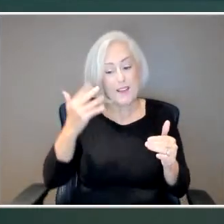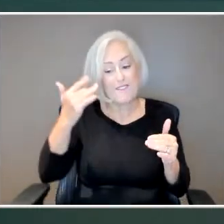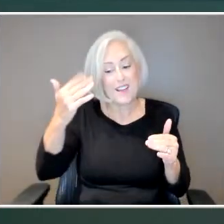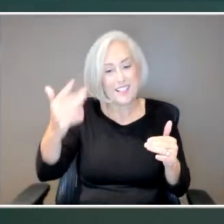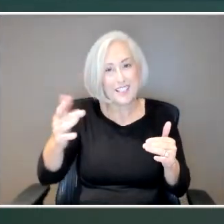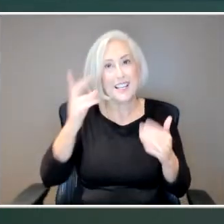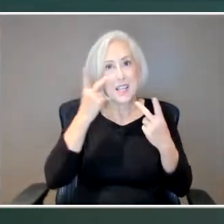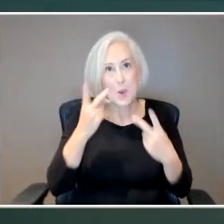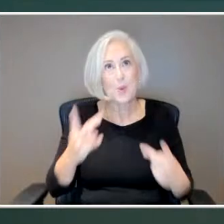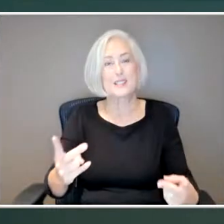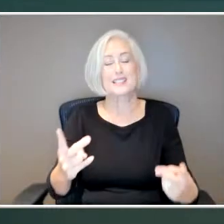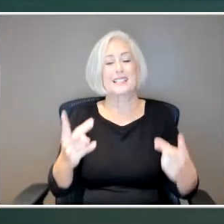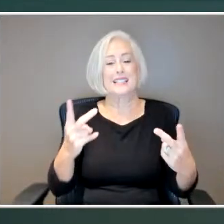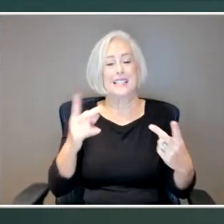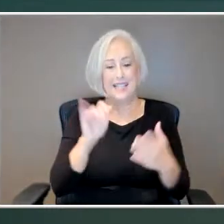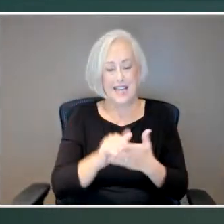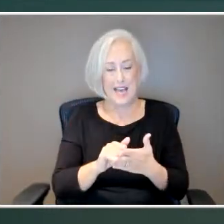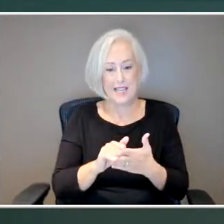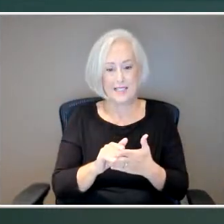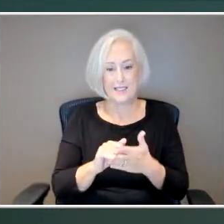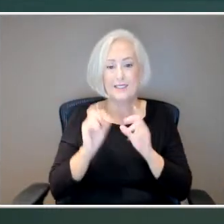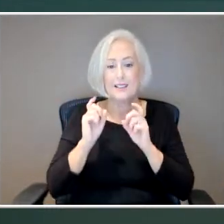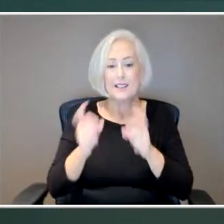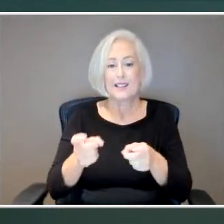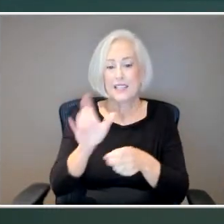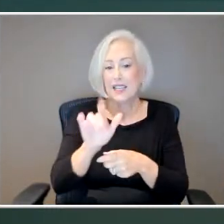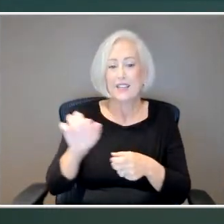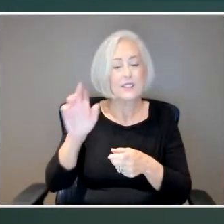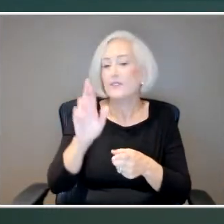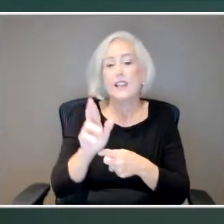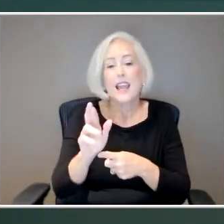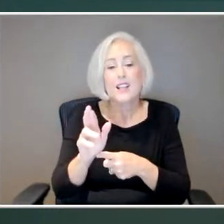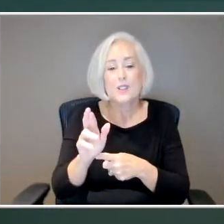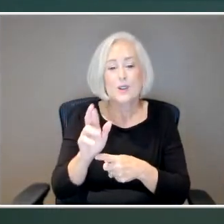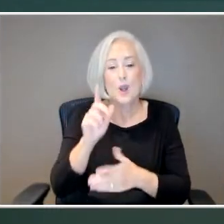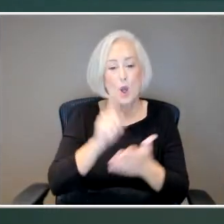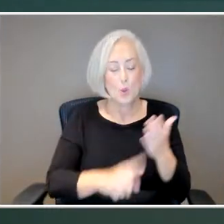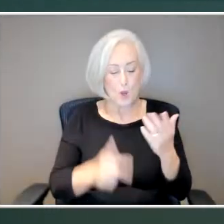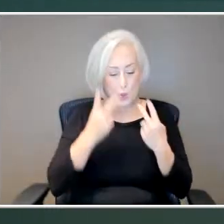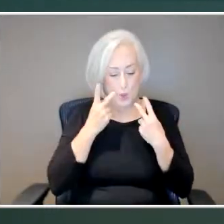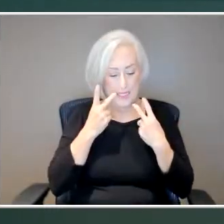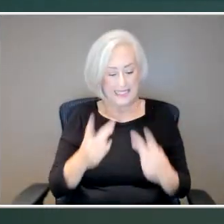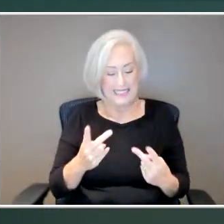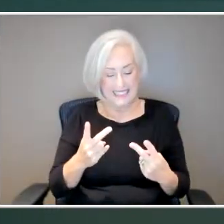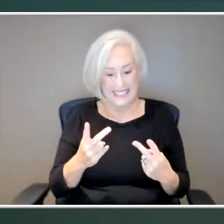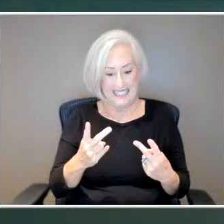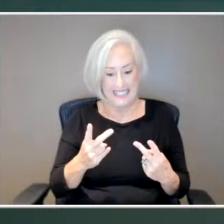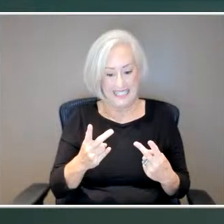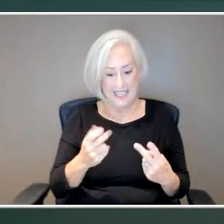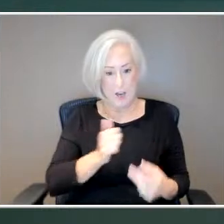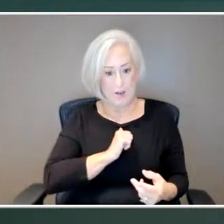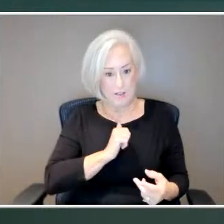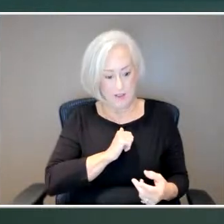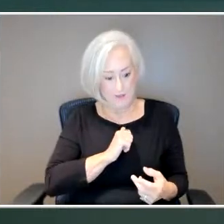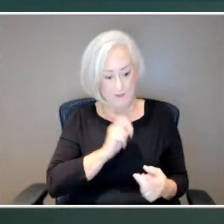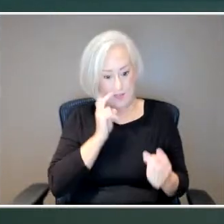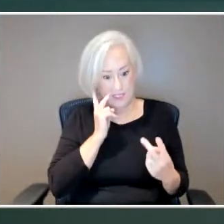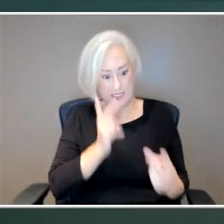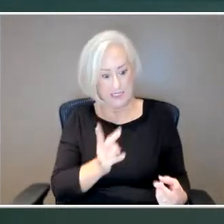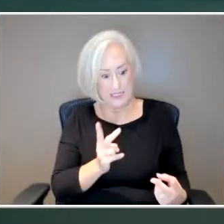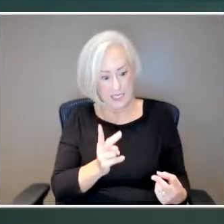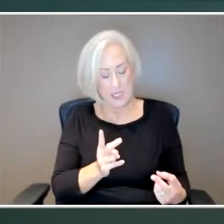the gift of cancer to me is that what we see when we work with patients like Kerrie and Scott and their